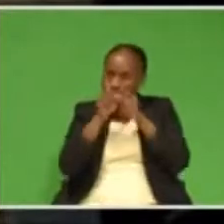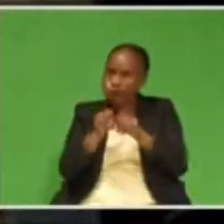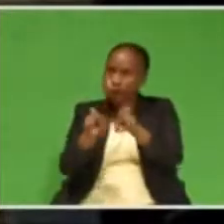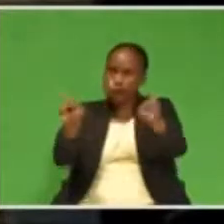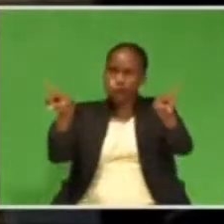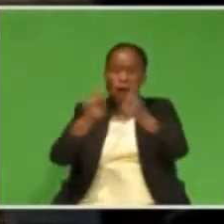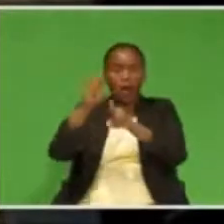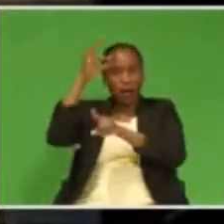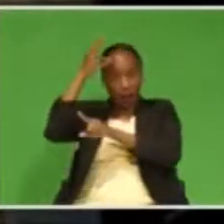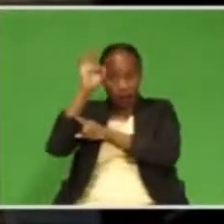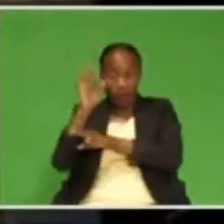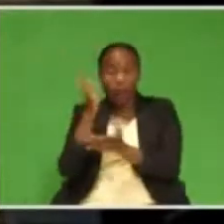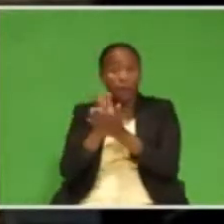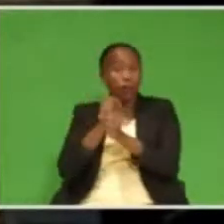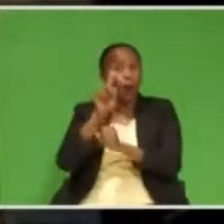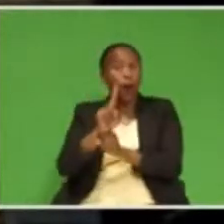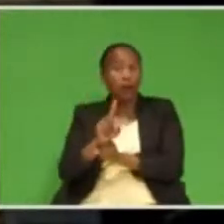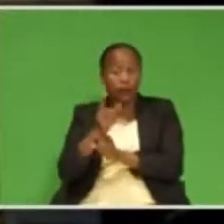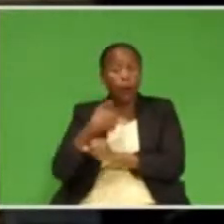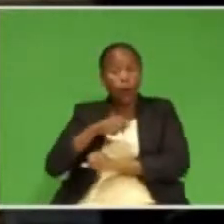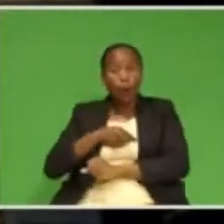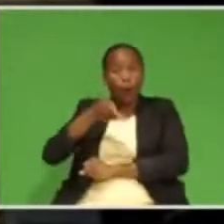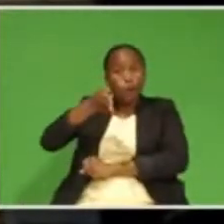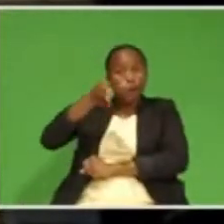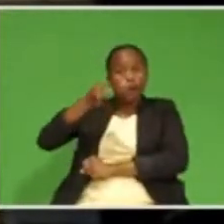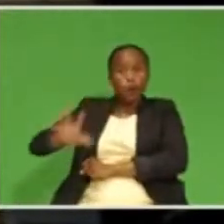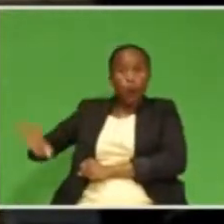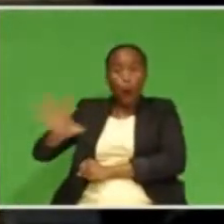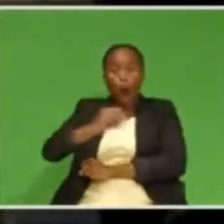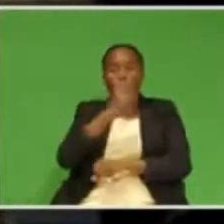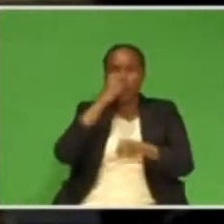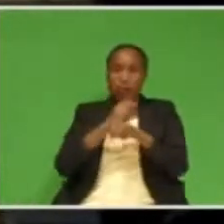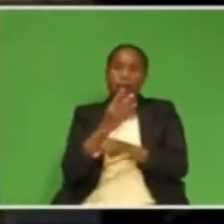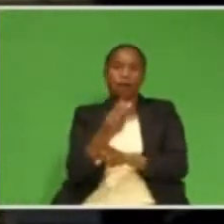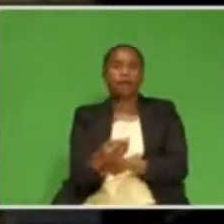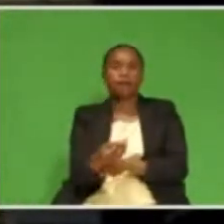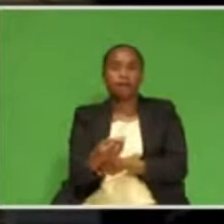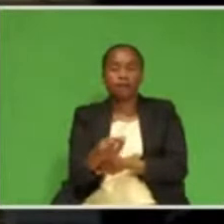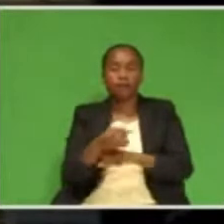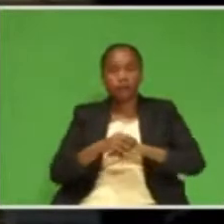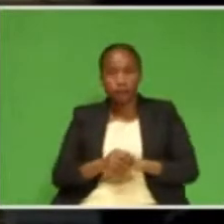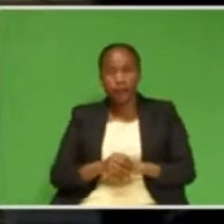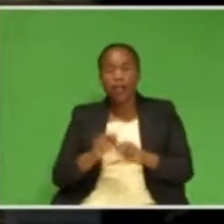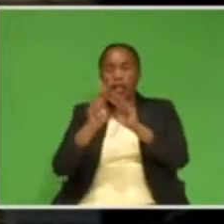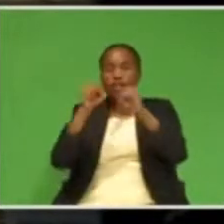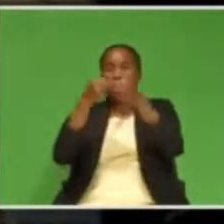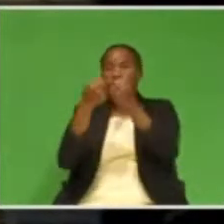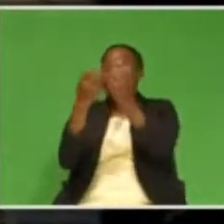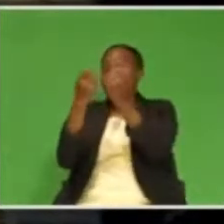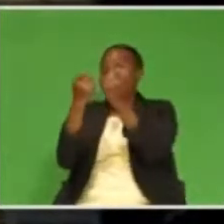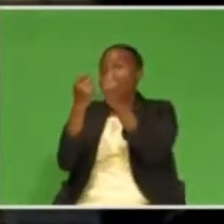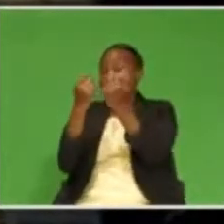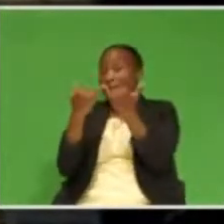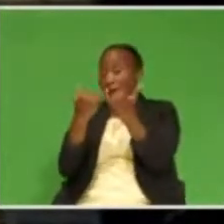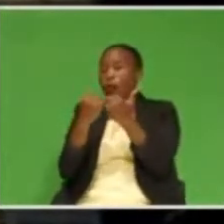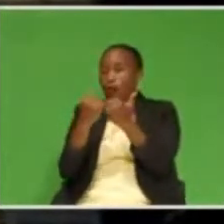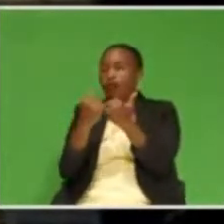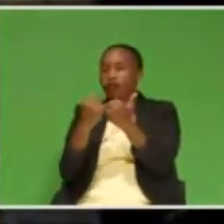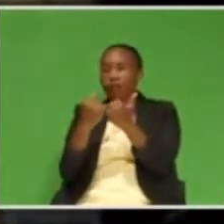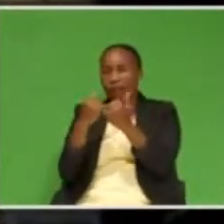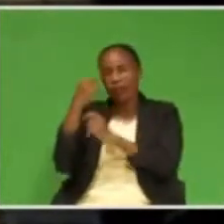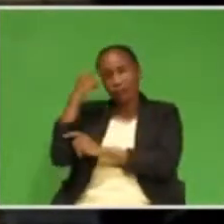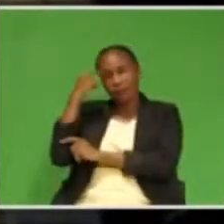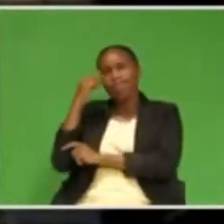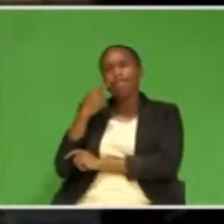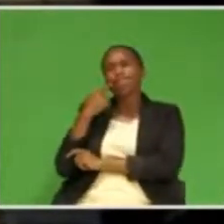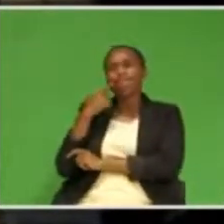to make sure we reach all those who are in need. National Treasury is considering the